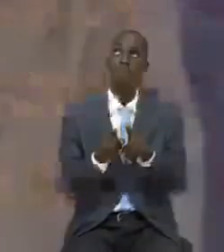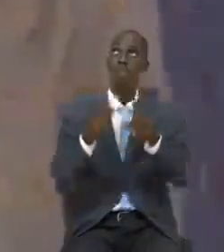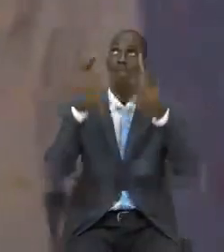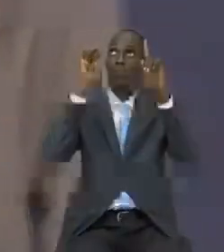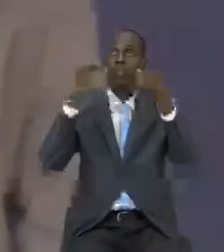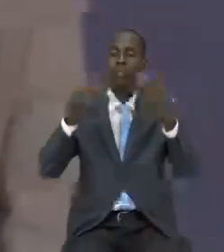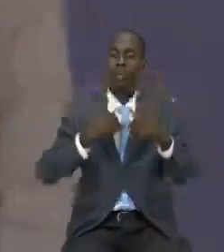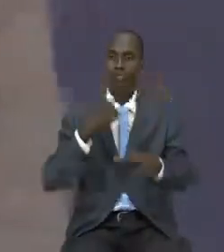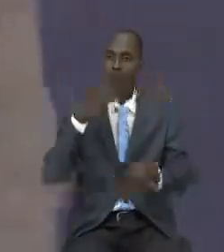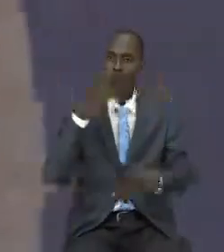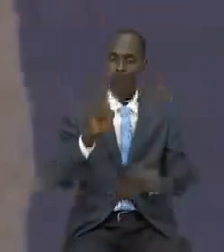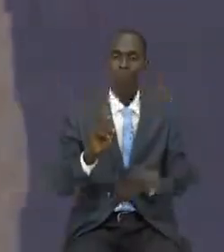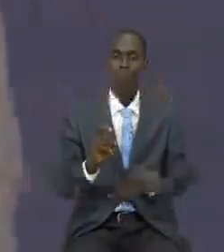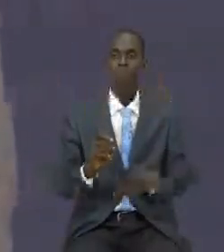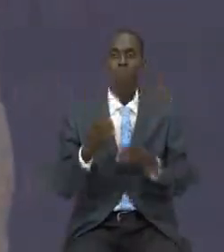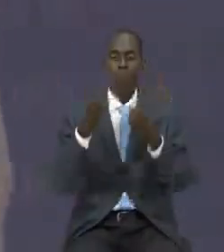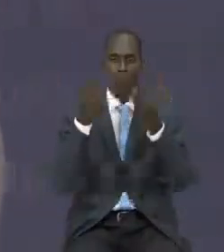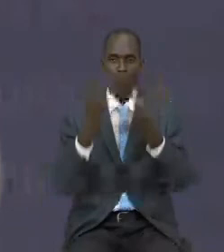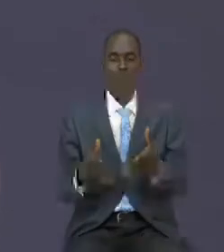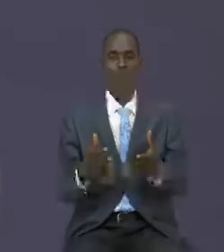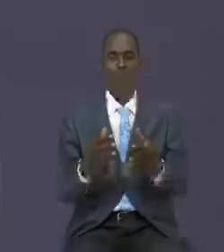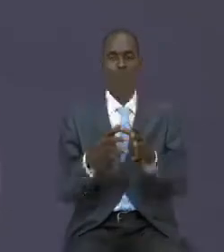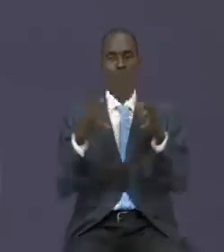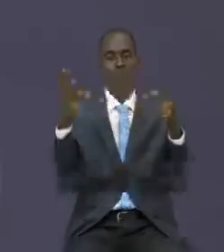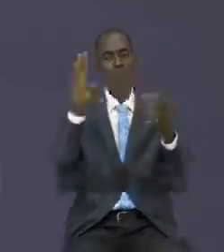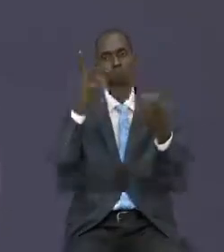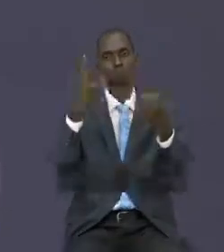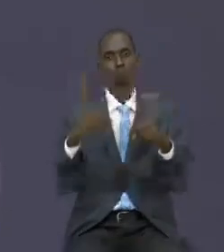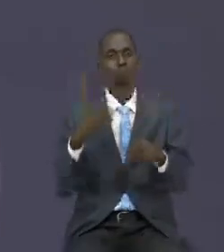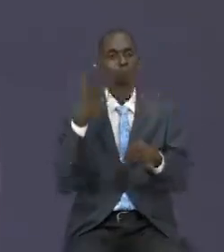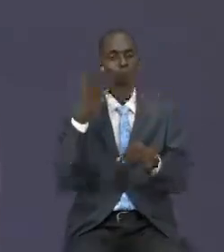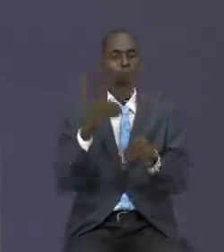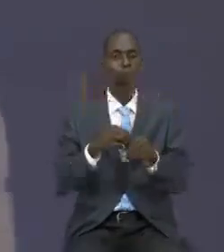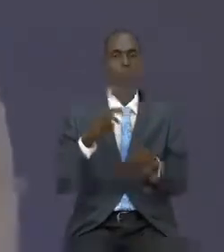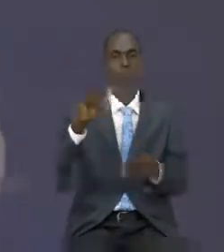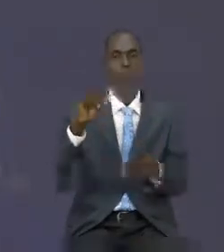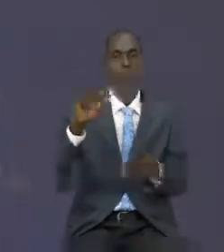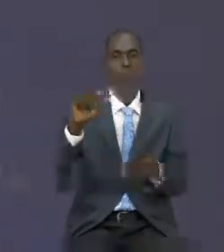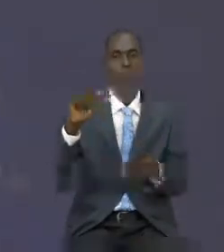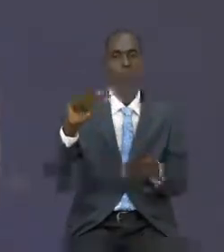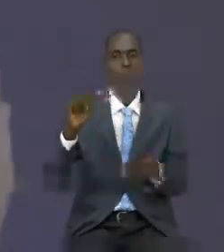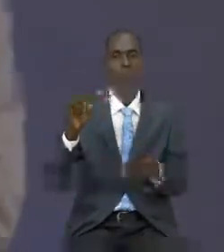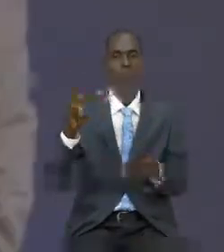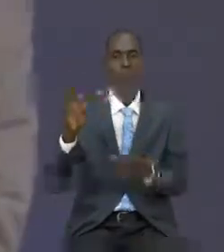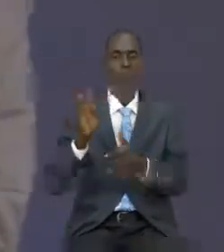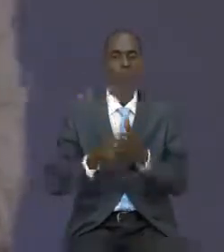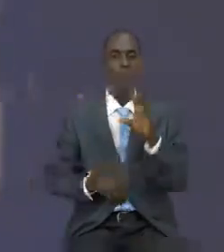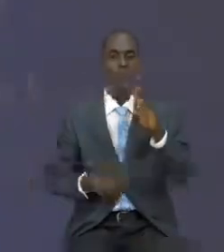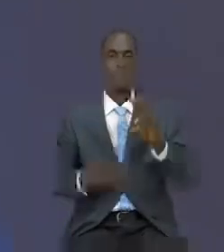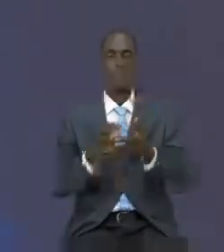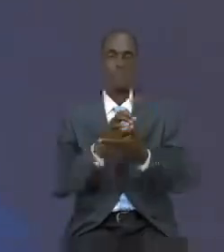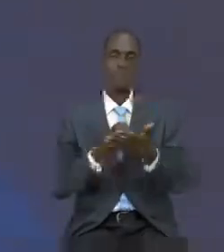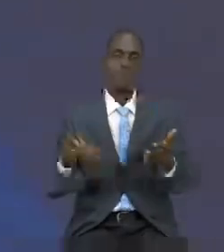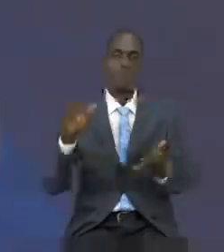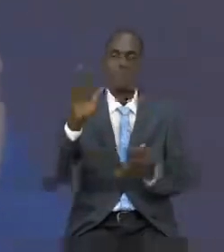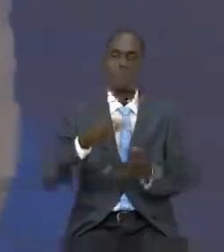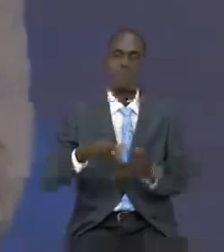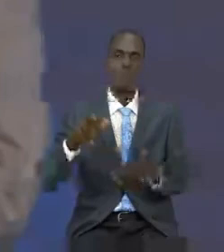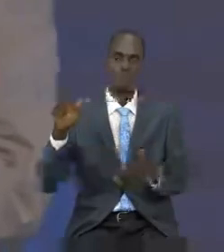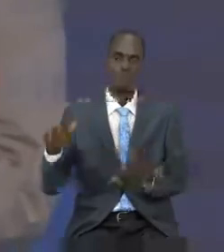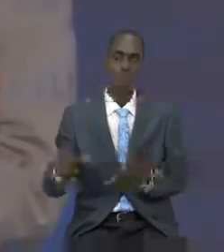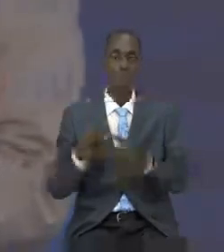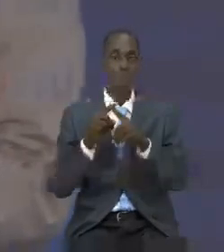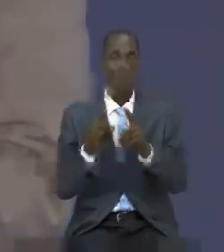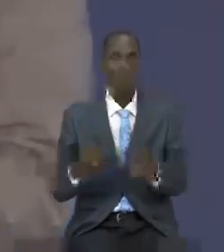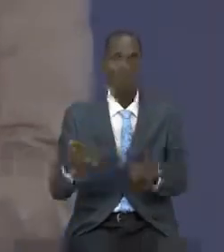come. Look at Matthew chapter 6, verse 33. Matthew chapter 6, verse 33. But seek